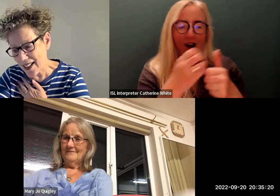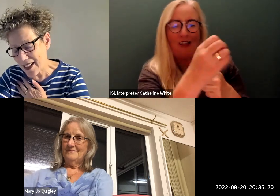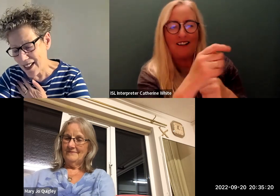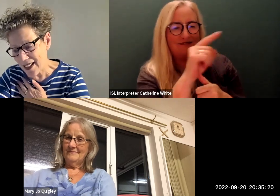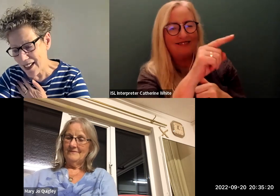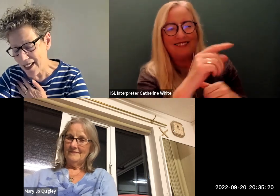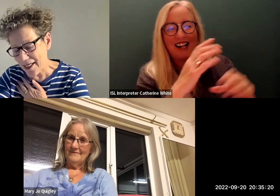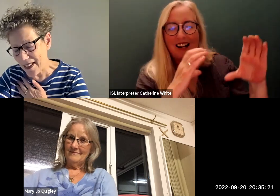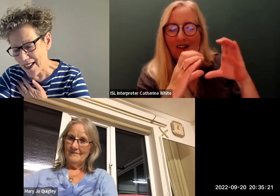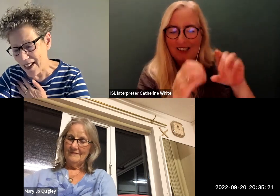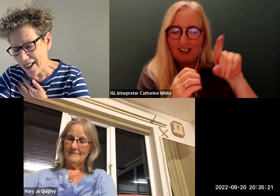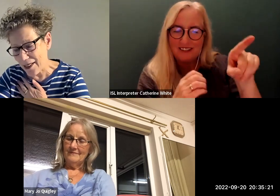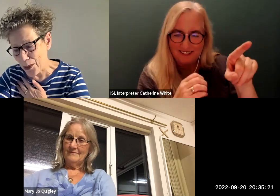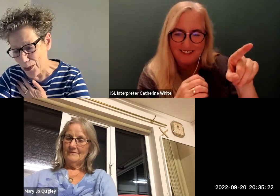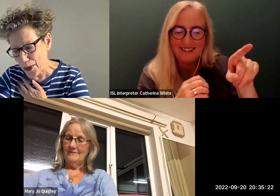and